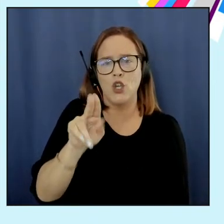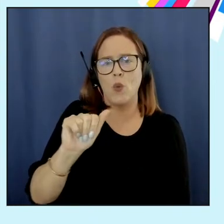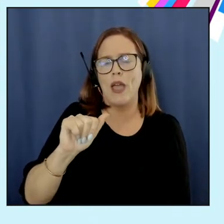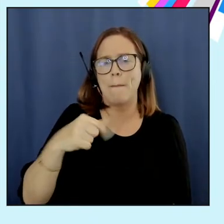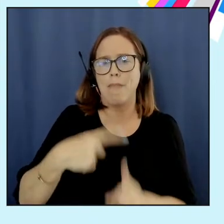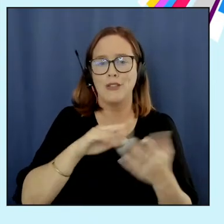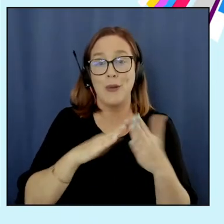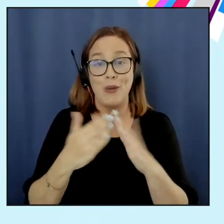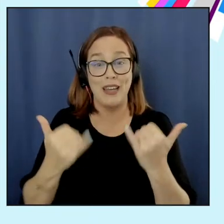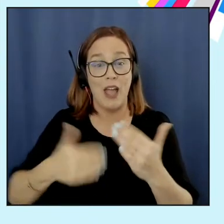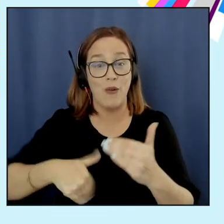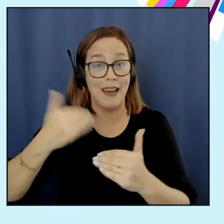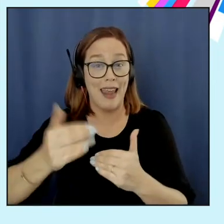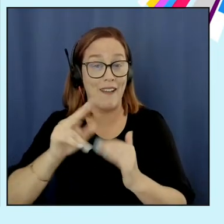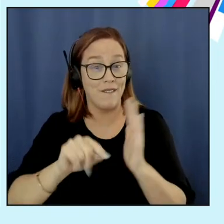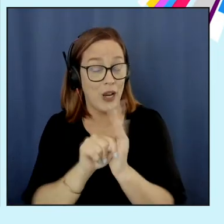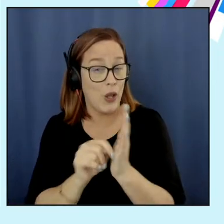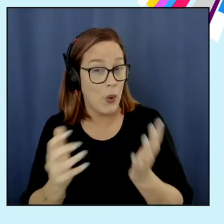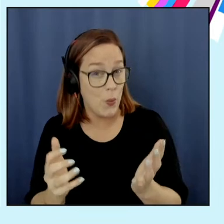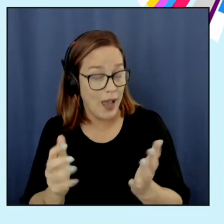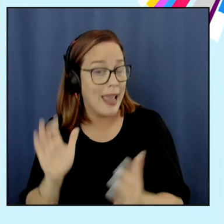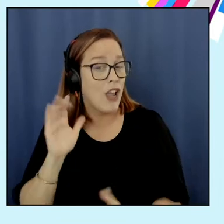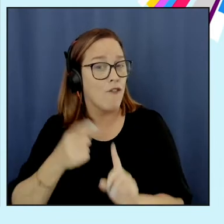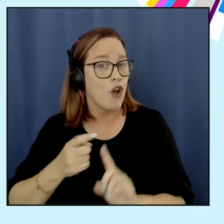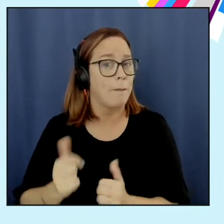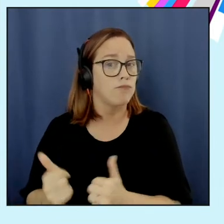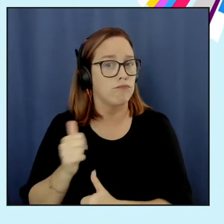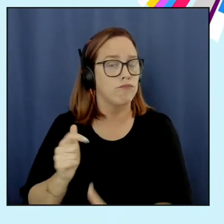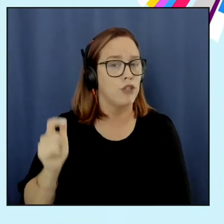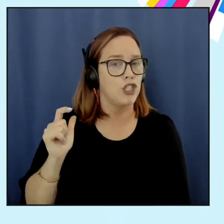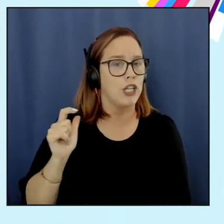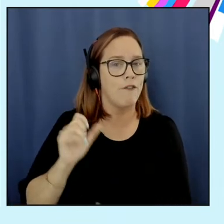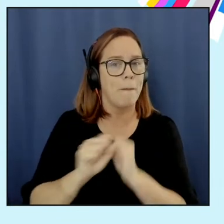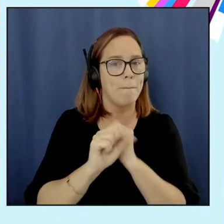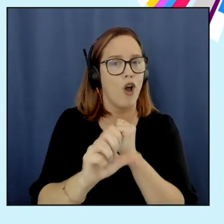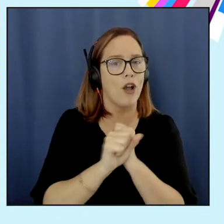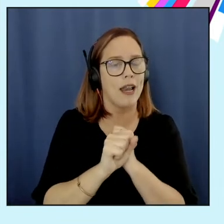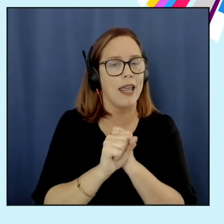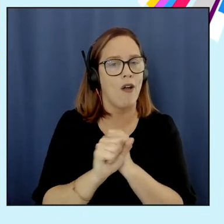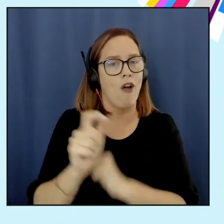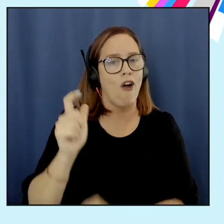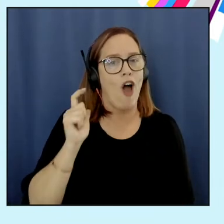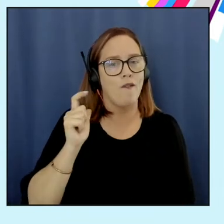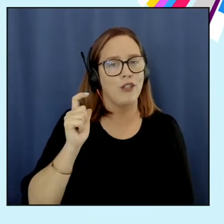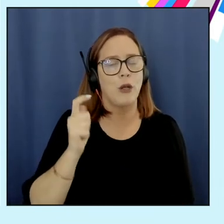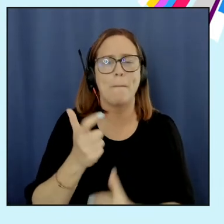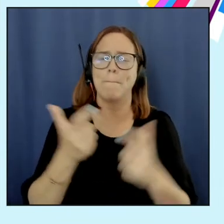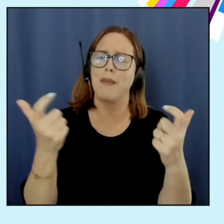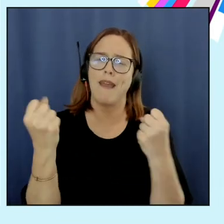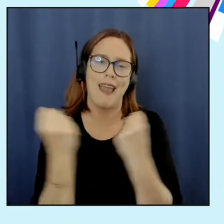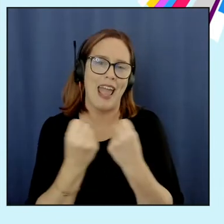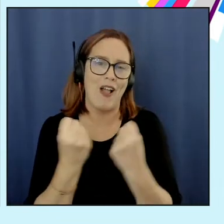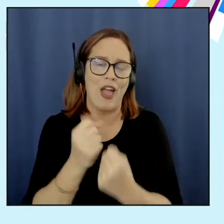video, let's hear from our chief marketing officer and a huge ally, Chris Capitella.